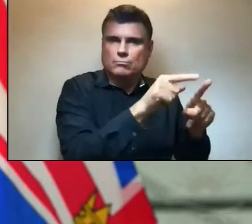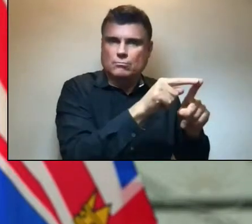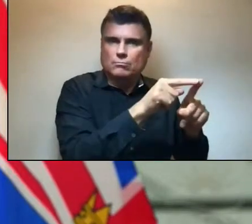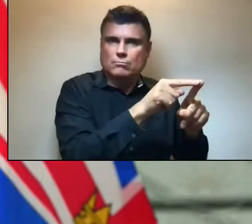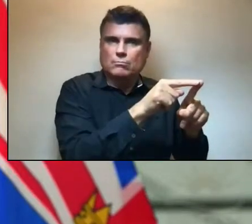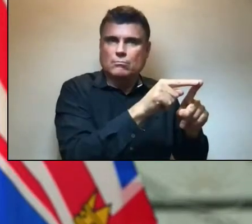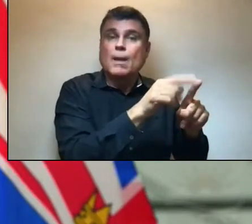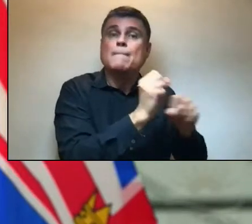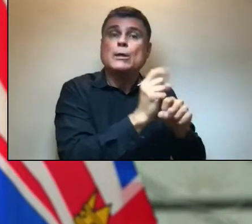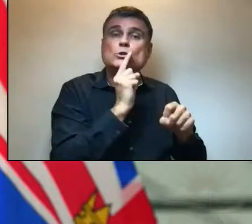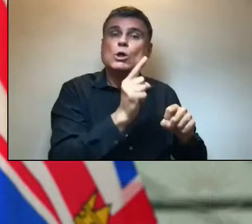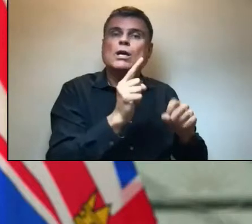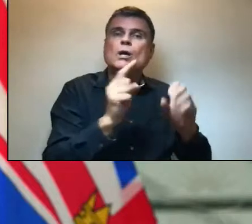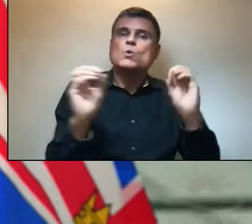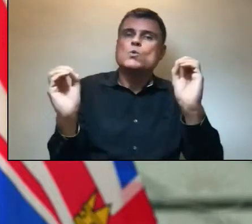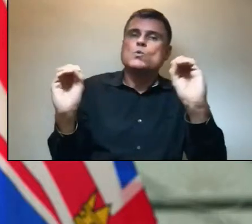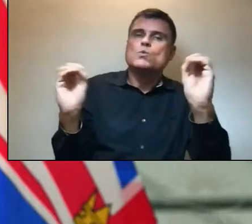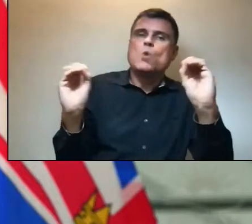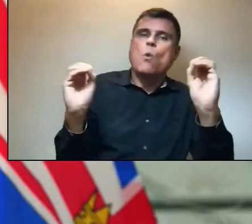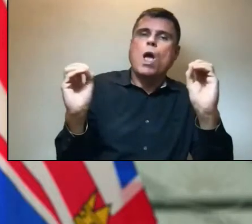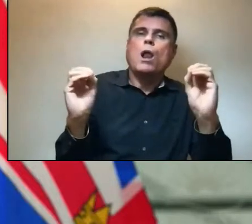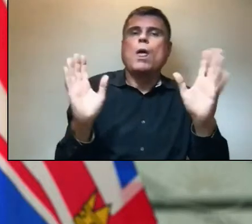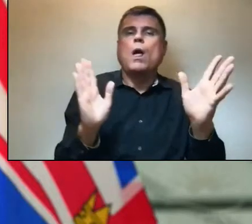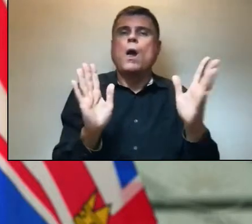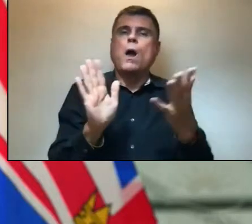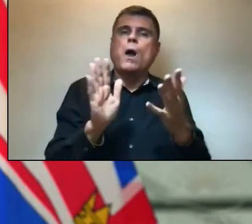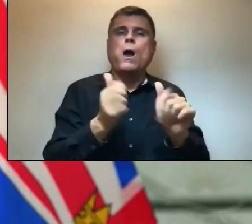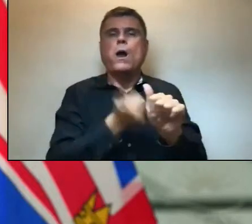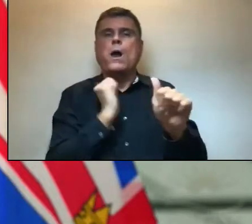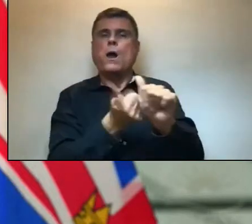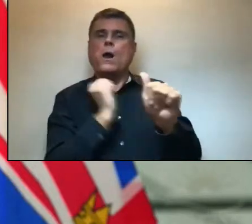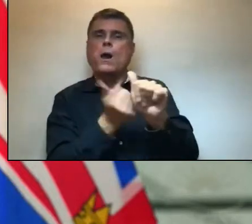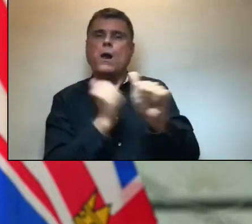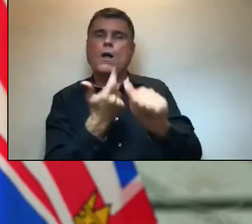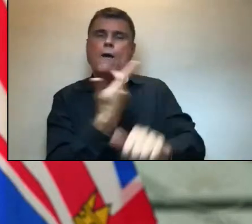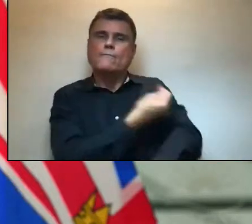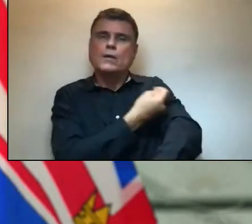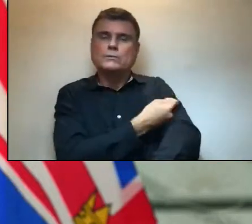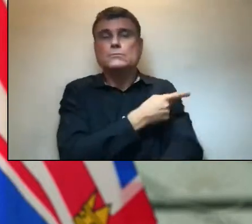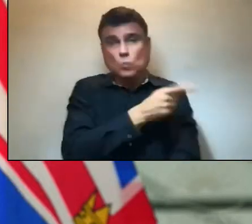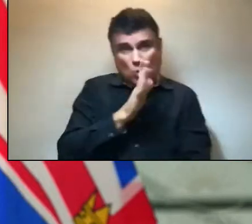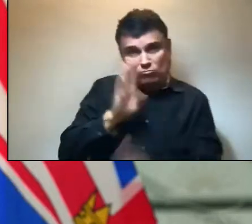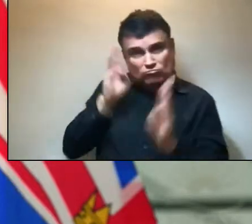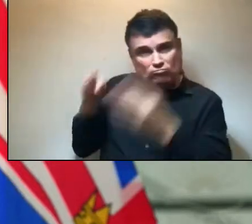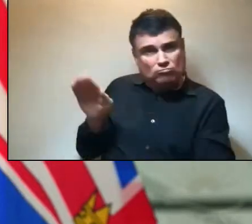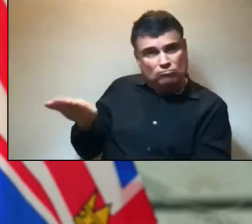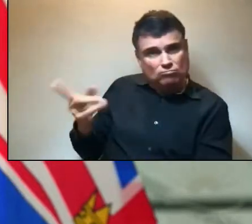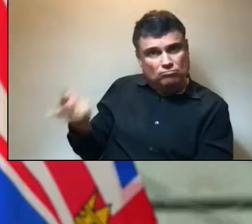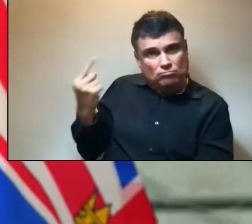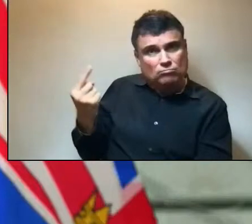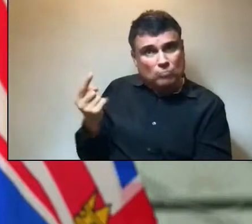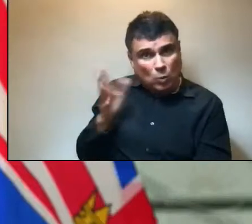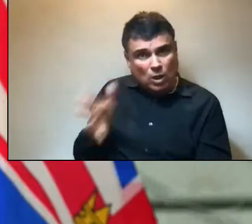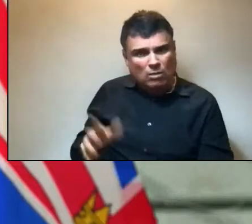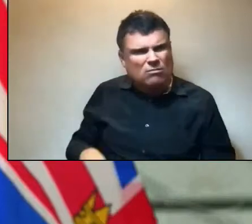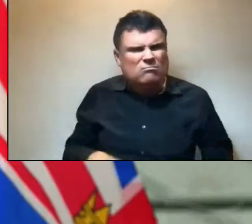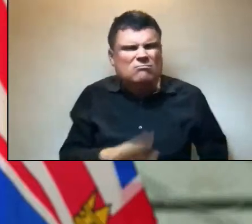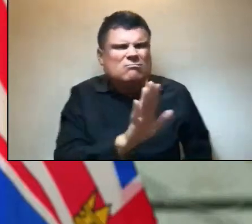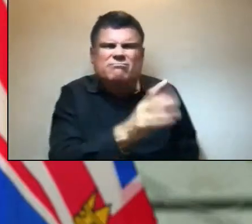vaccination and potentially being vaccinated. Is that something the province is looking at? I'm not sure I understand the question.